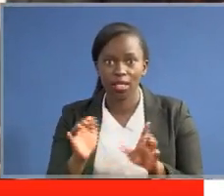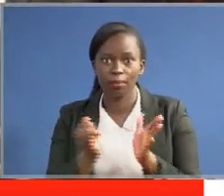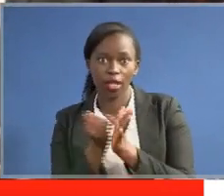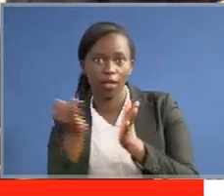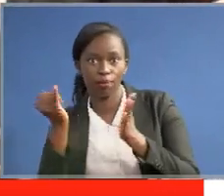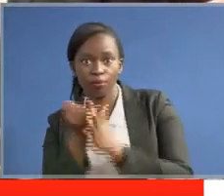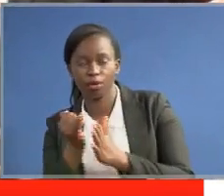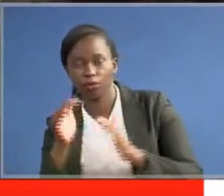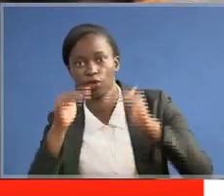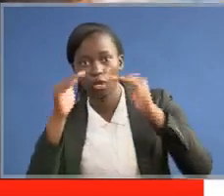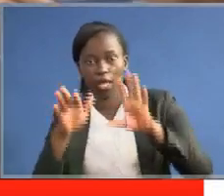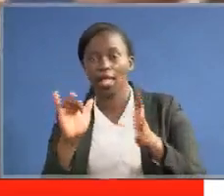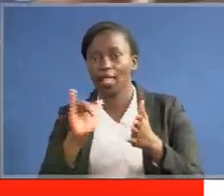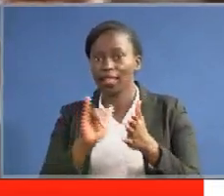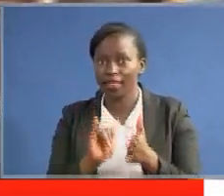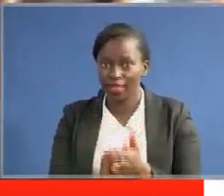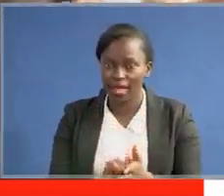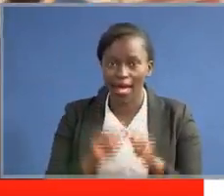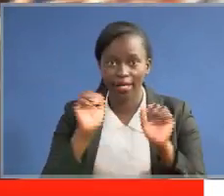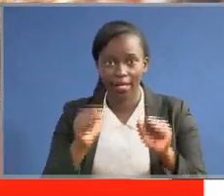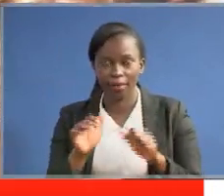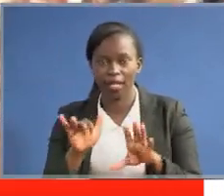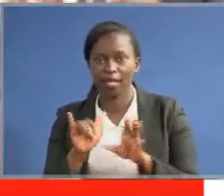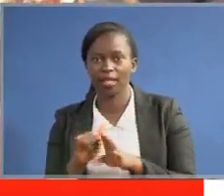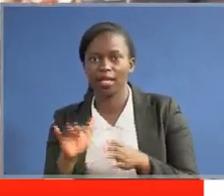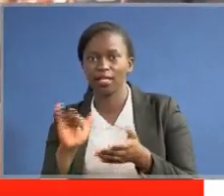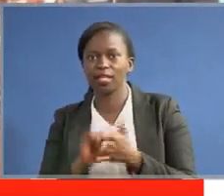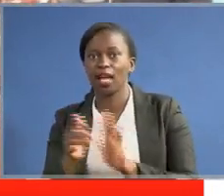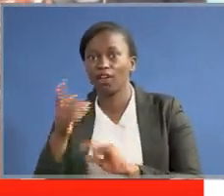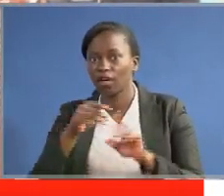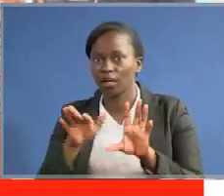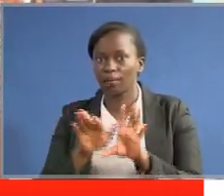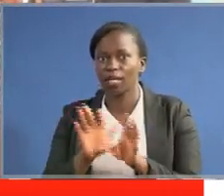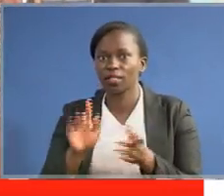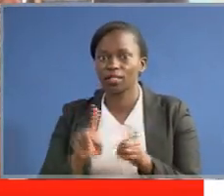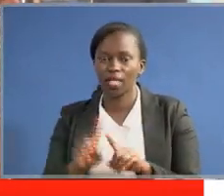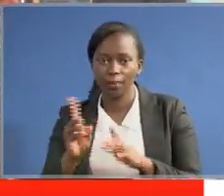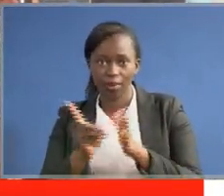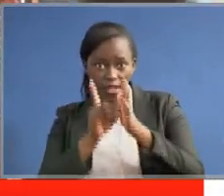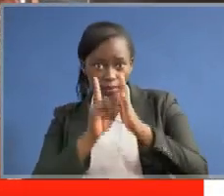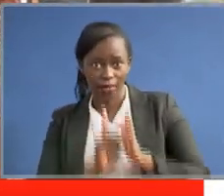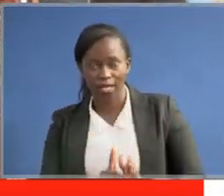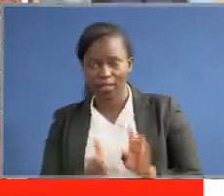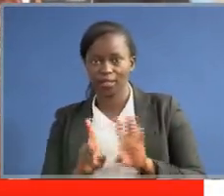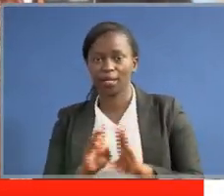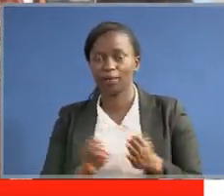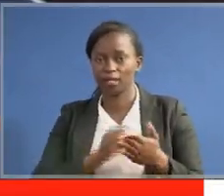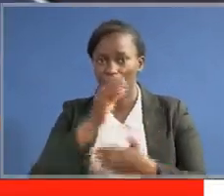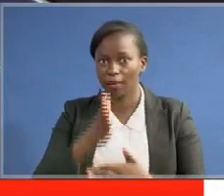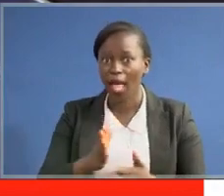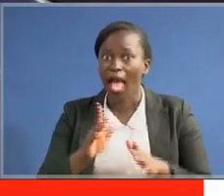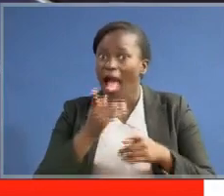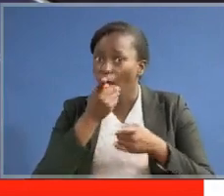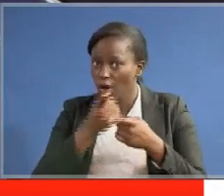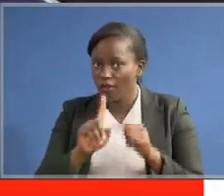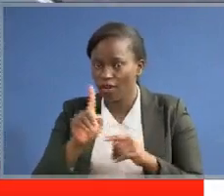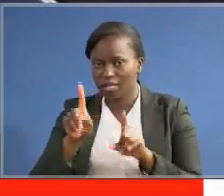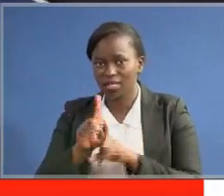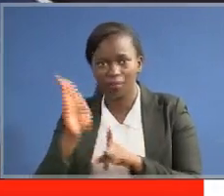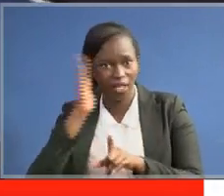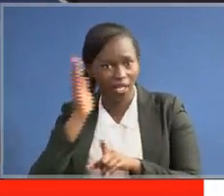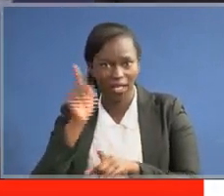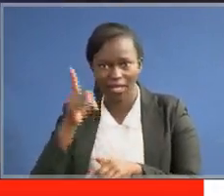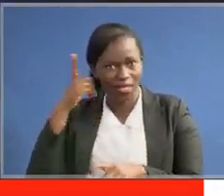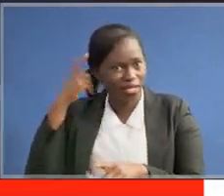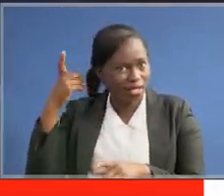country's sustainability in the scope of matching up the on-ground demand and supply patterns. However, realizing this